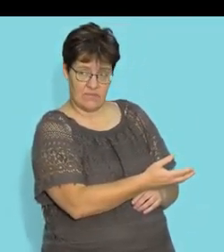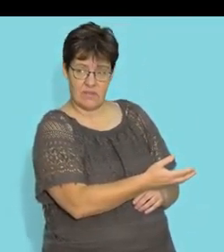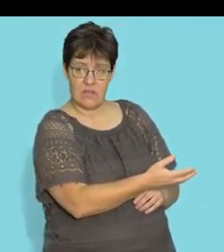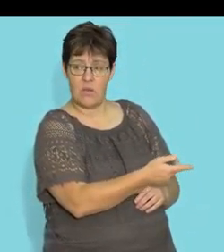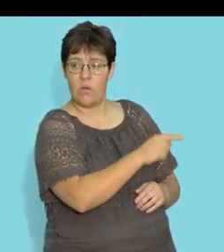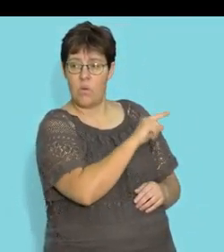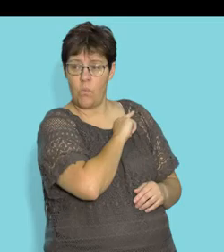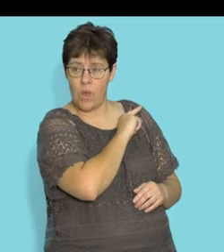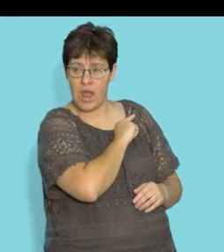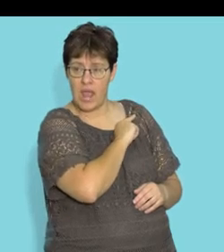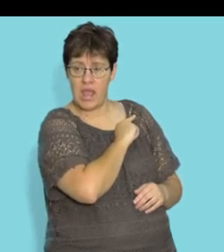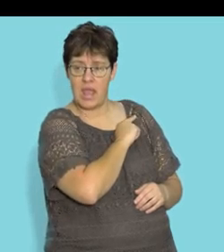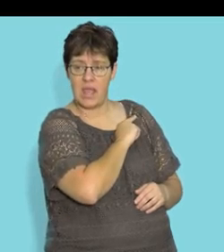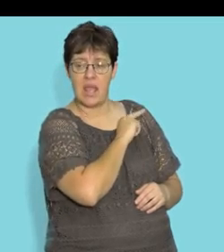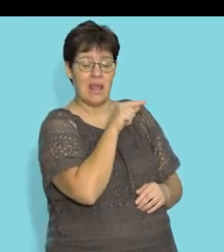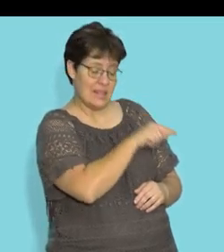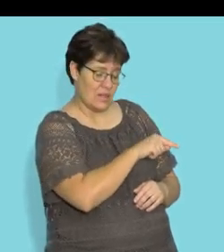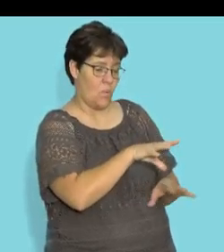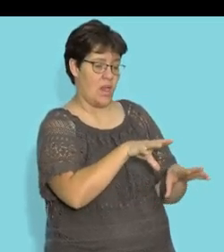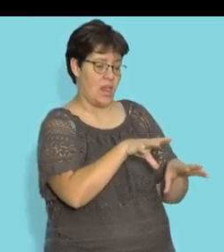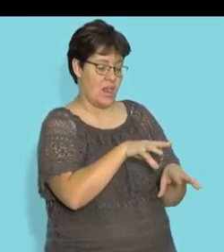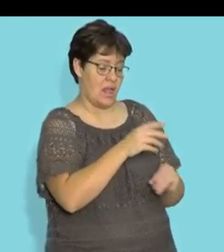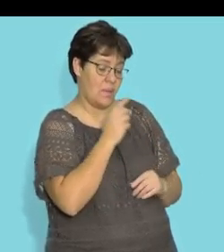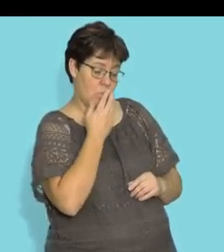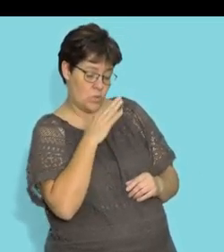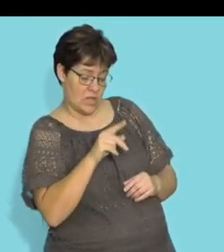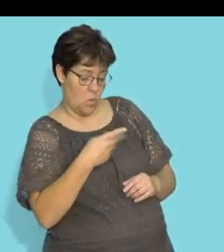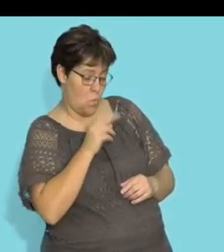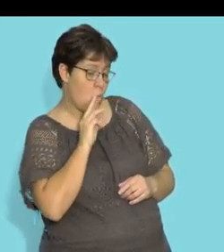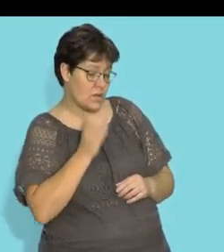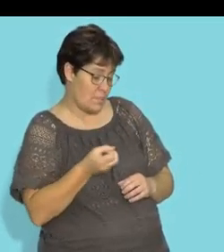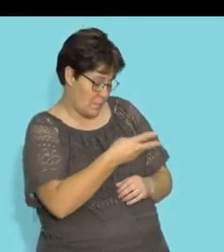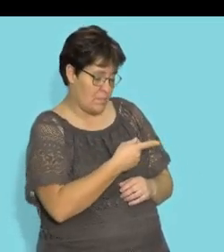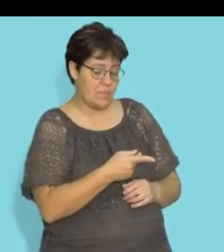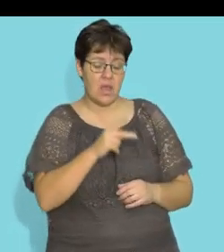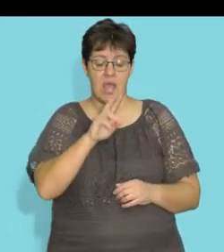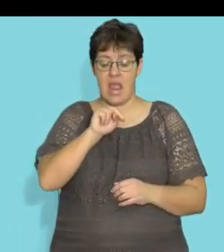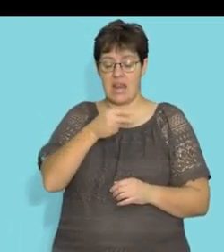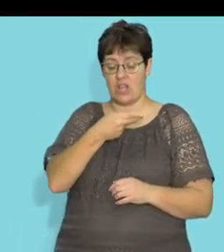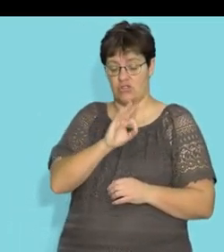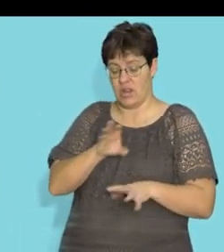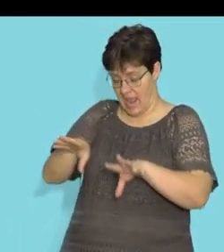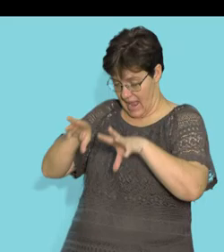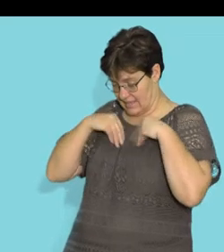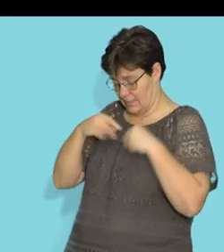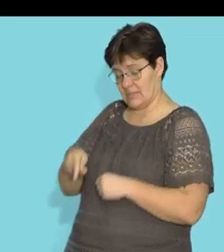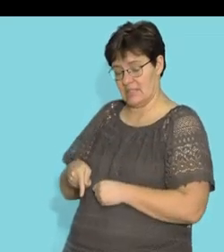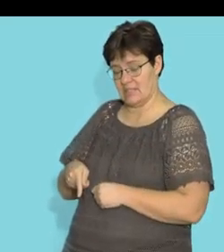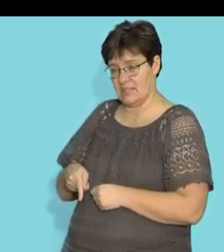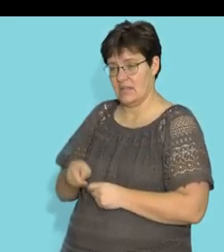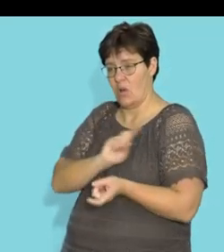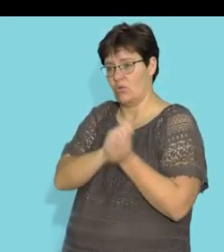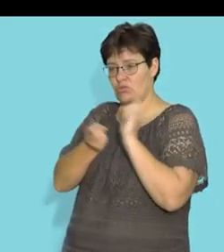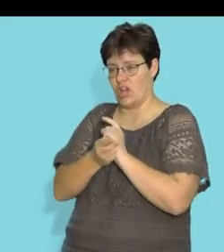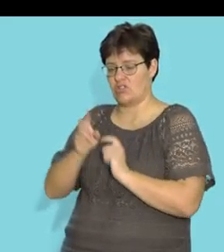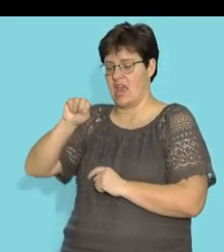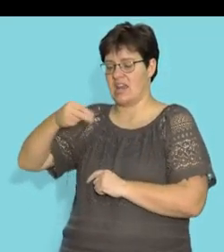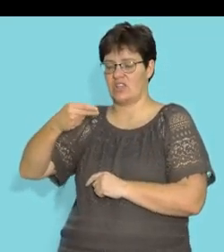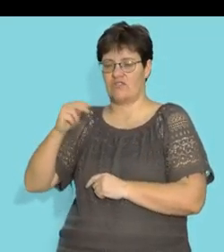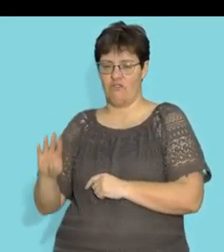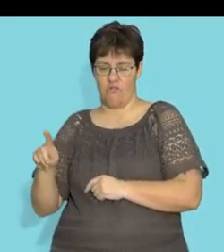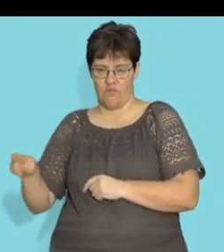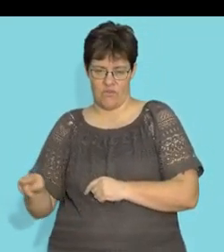case, because ammonium is the base, water in this case will now become the acid. Now, in my forward reaction,